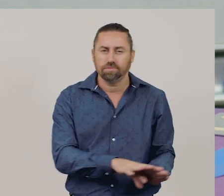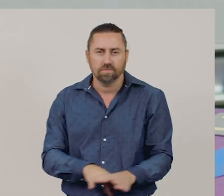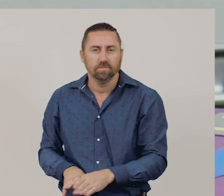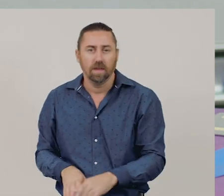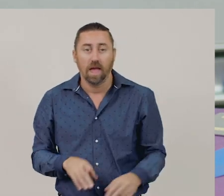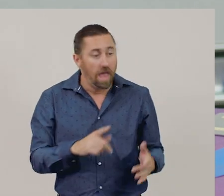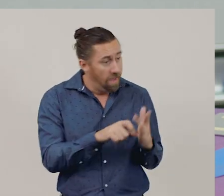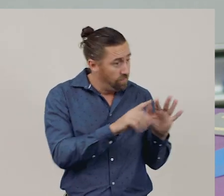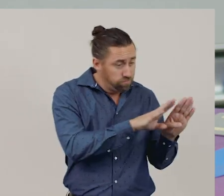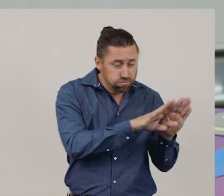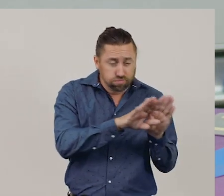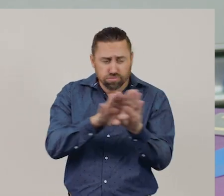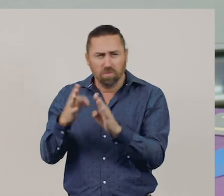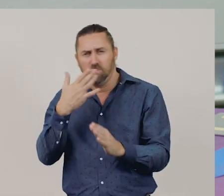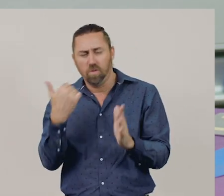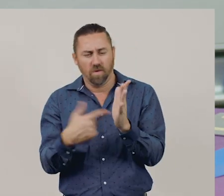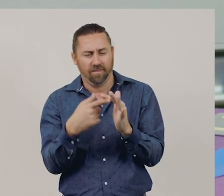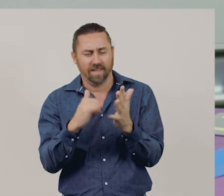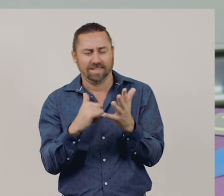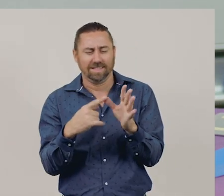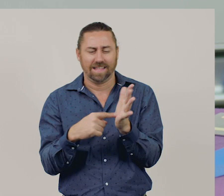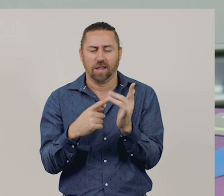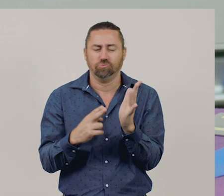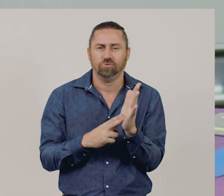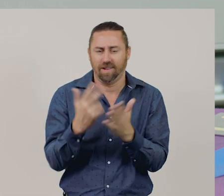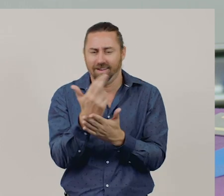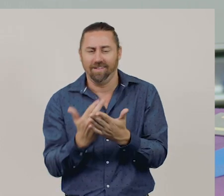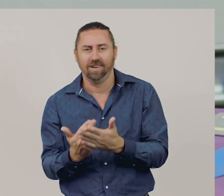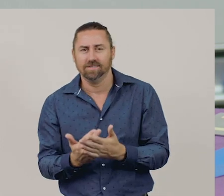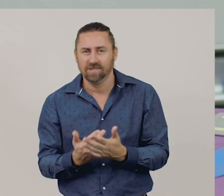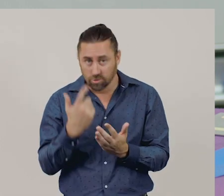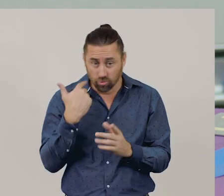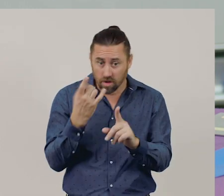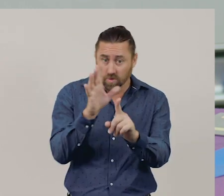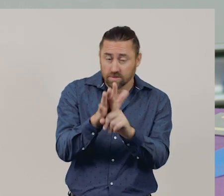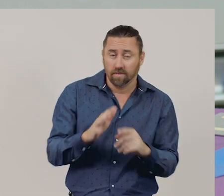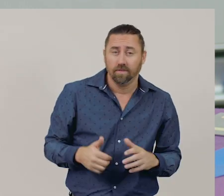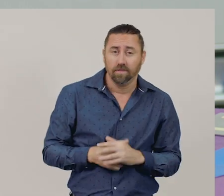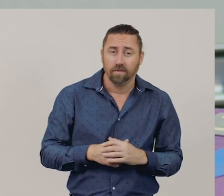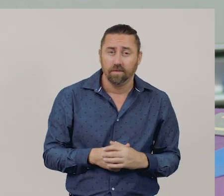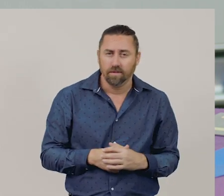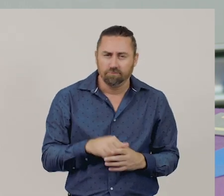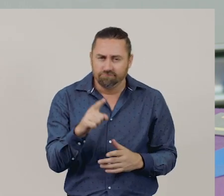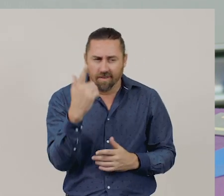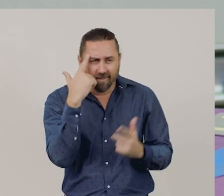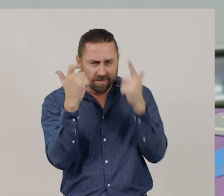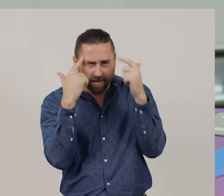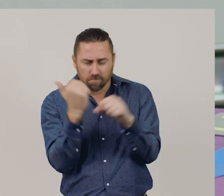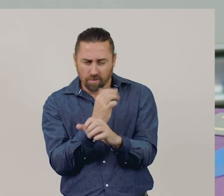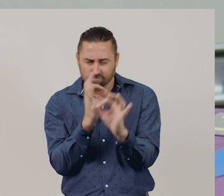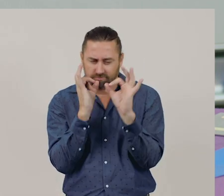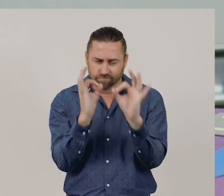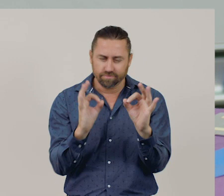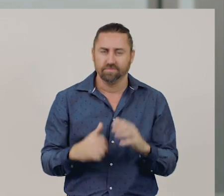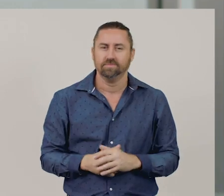continued this pattern, it would make a beautiful tessellation artwork. Try it for yourself. What beautiful creations can you